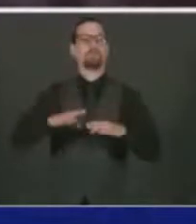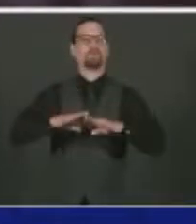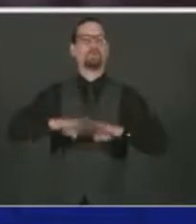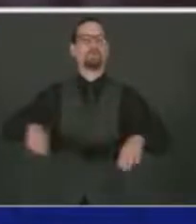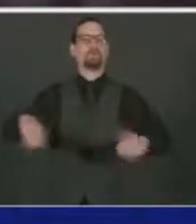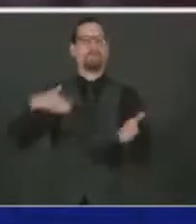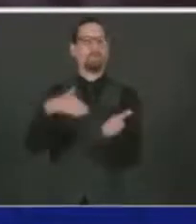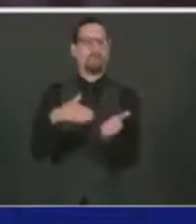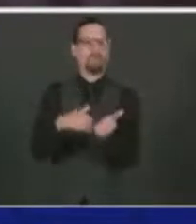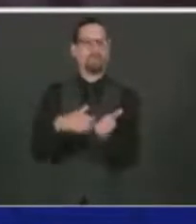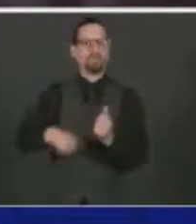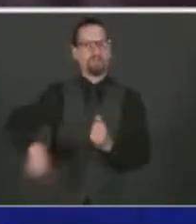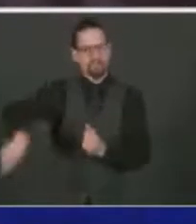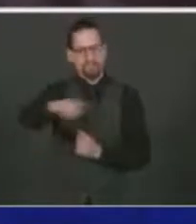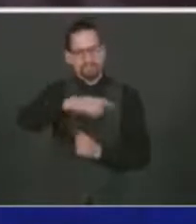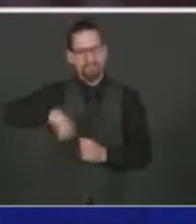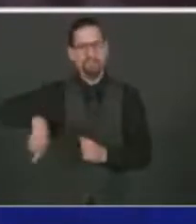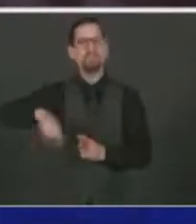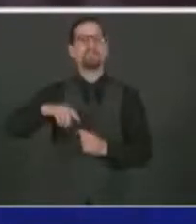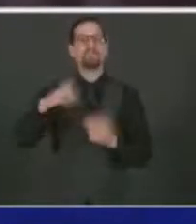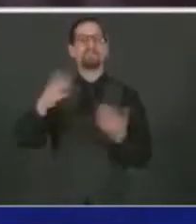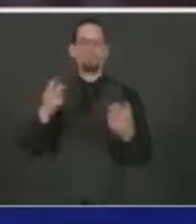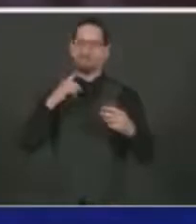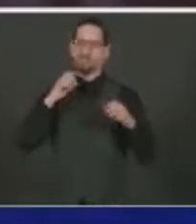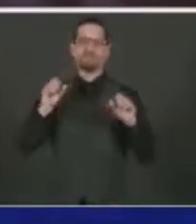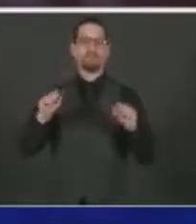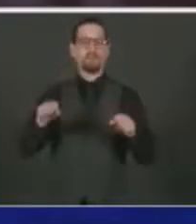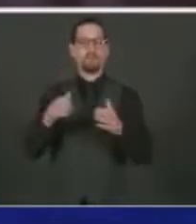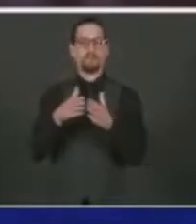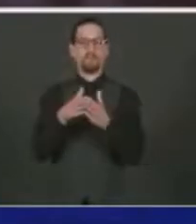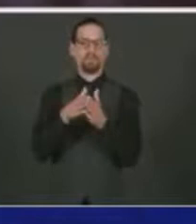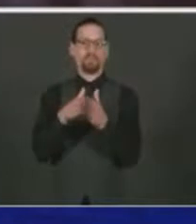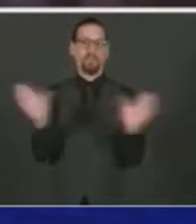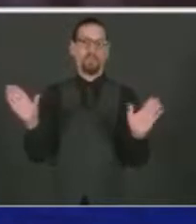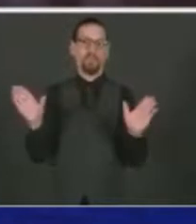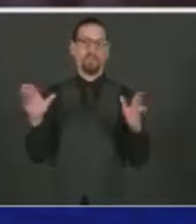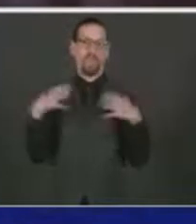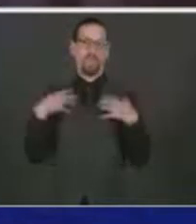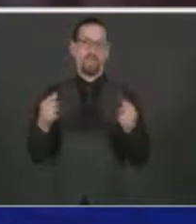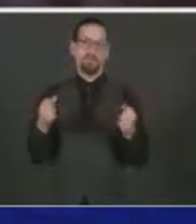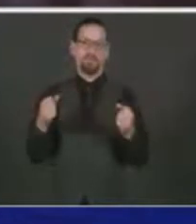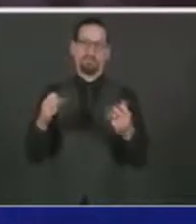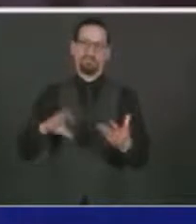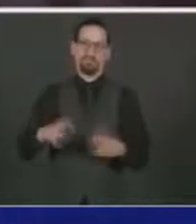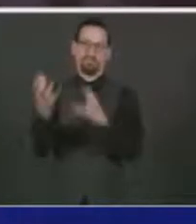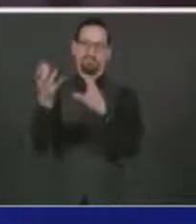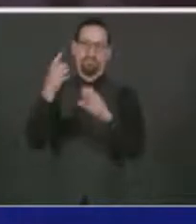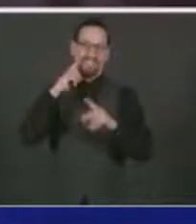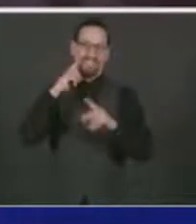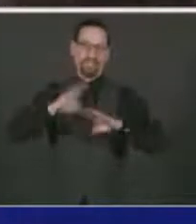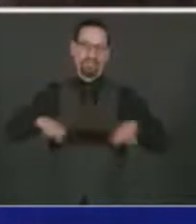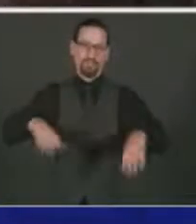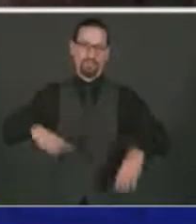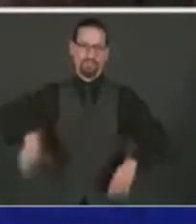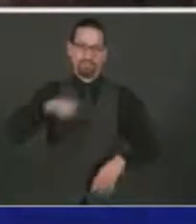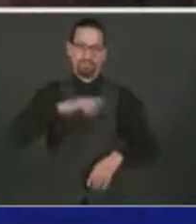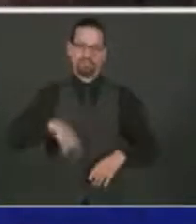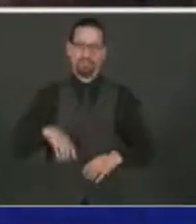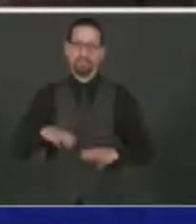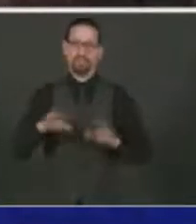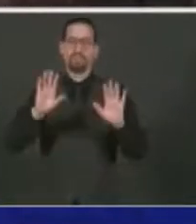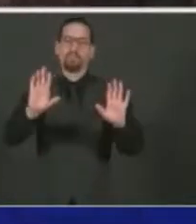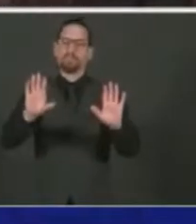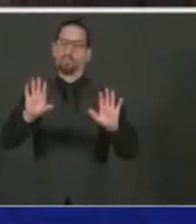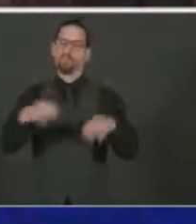don't act with urgency. So 2 or 3 weeks ago, I announced that Dr. Alexander Scott would be